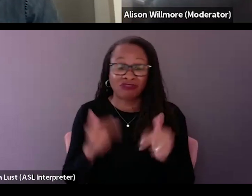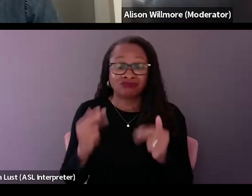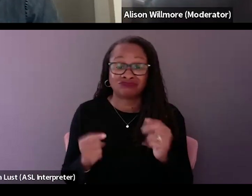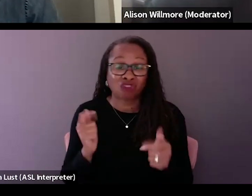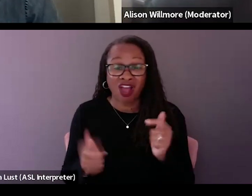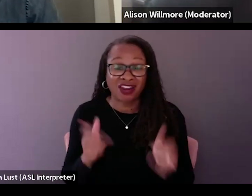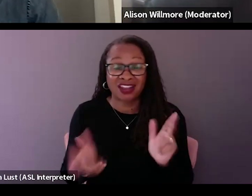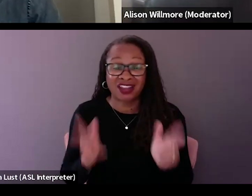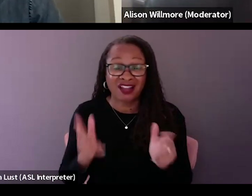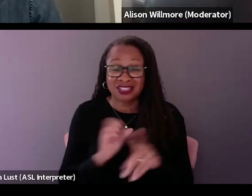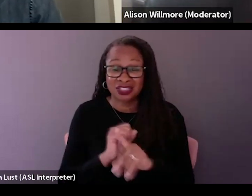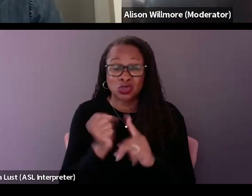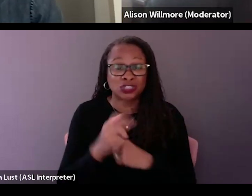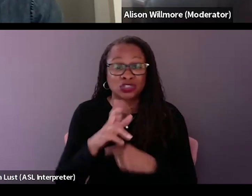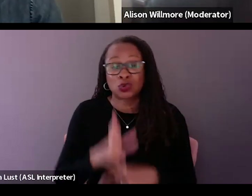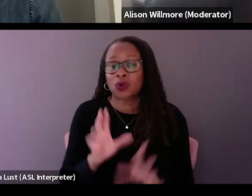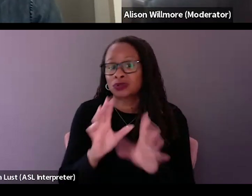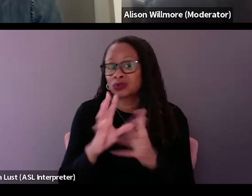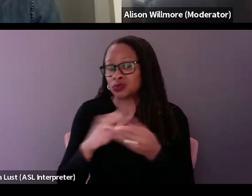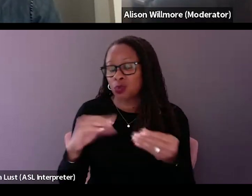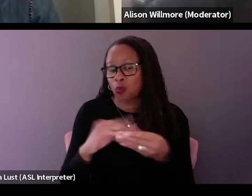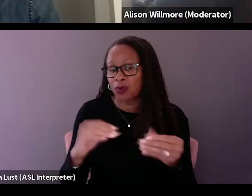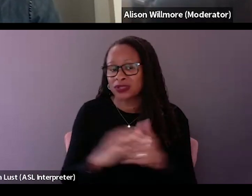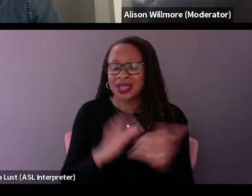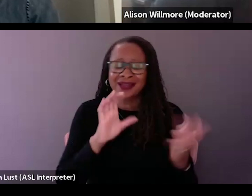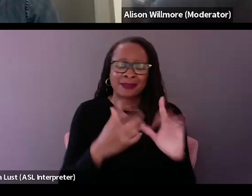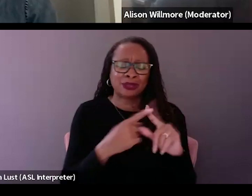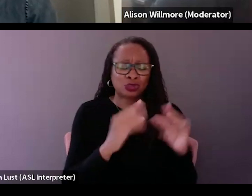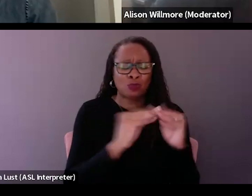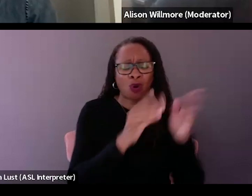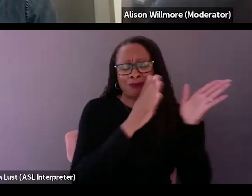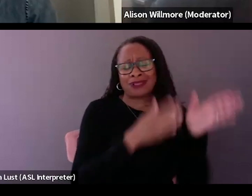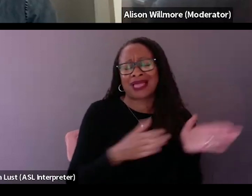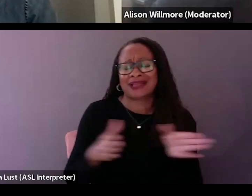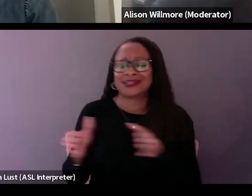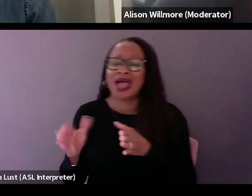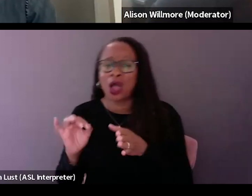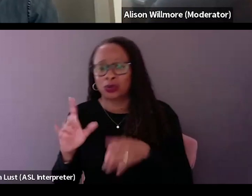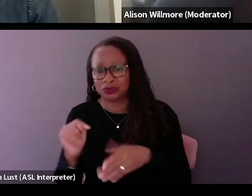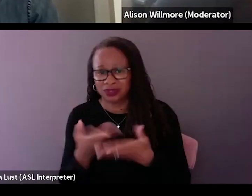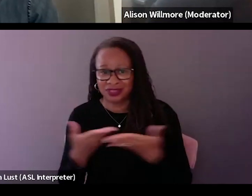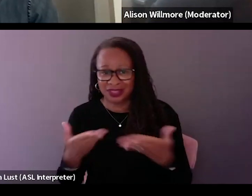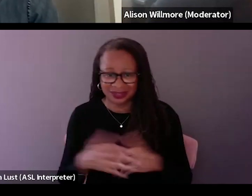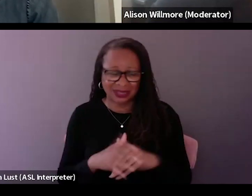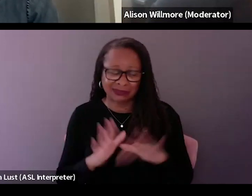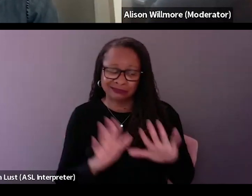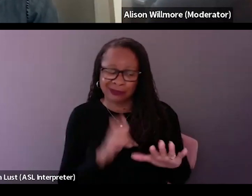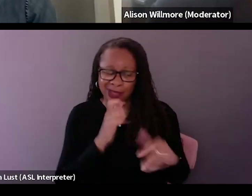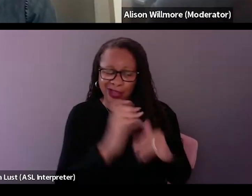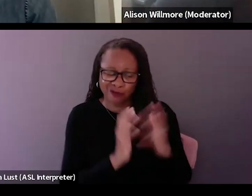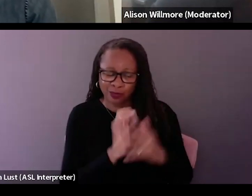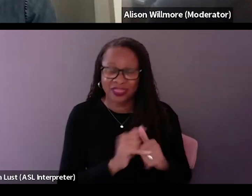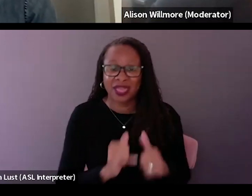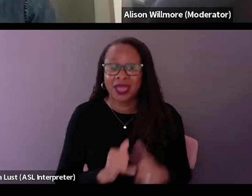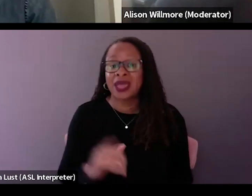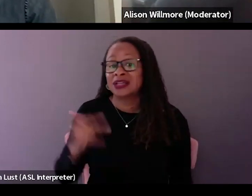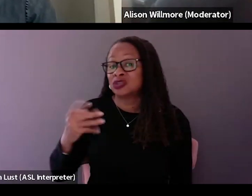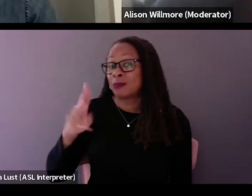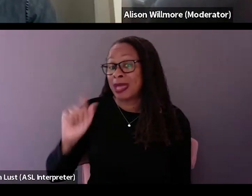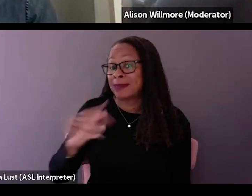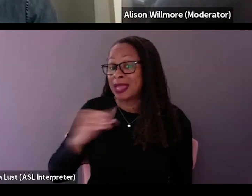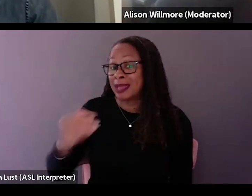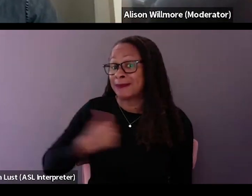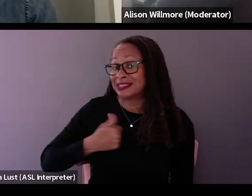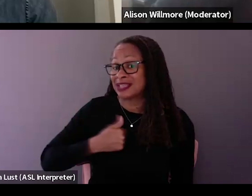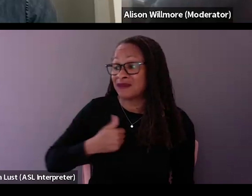planned out ones. So Pamela and I were a good match in that type of way, where I like just like jumping on a